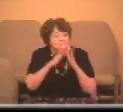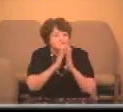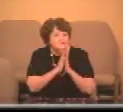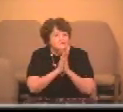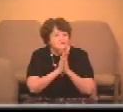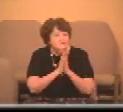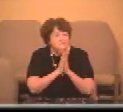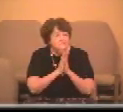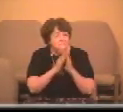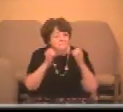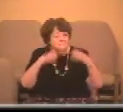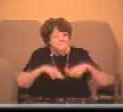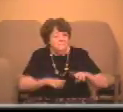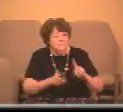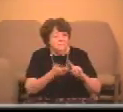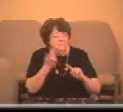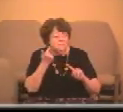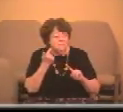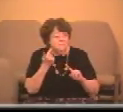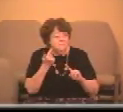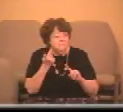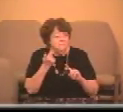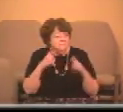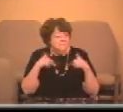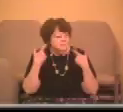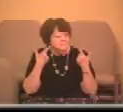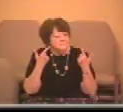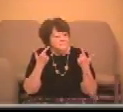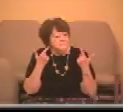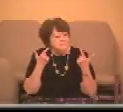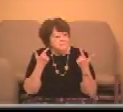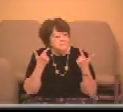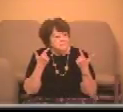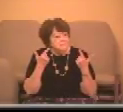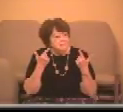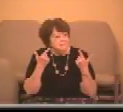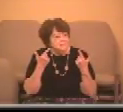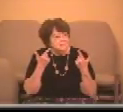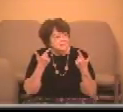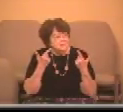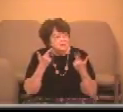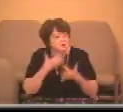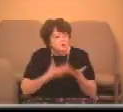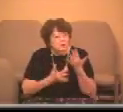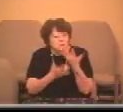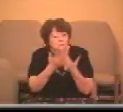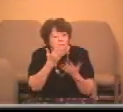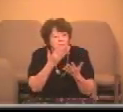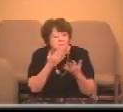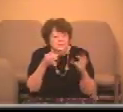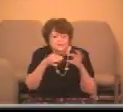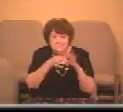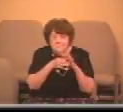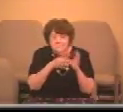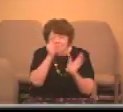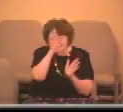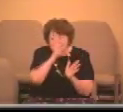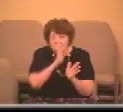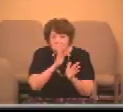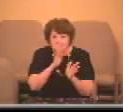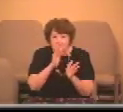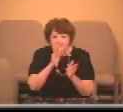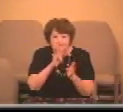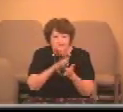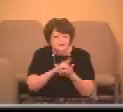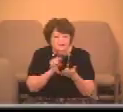that flows from a life that is on fire, a connection to God that is